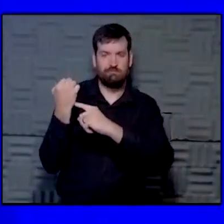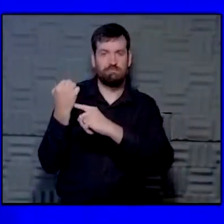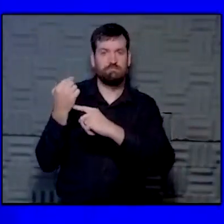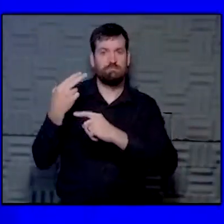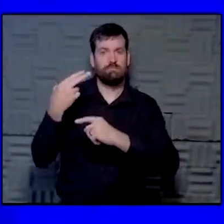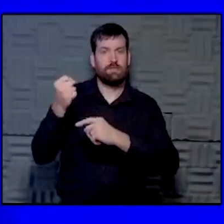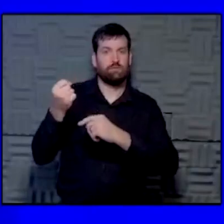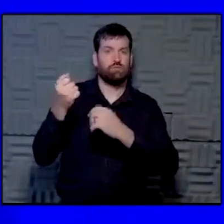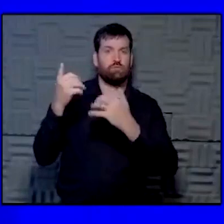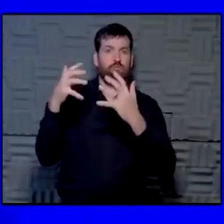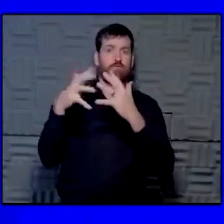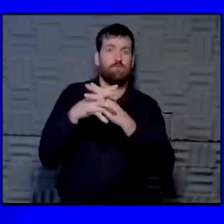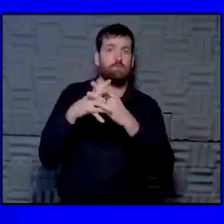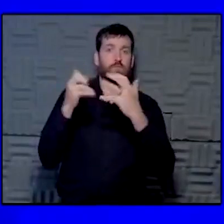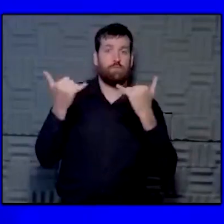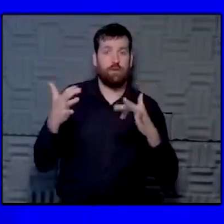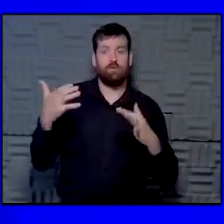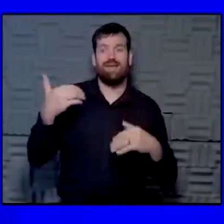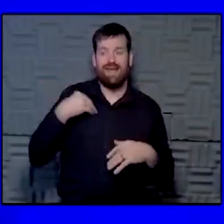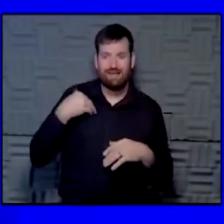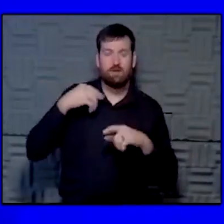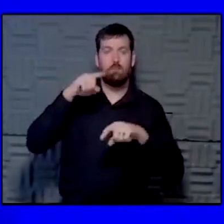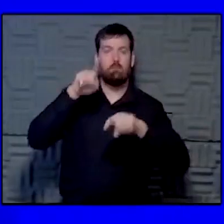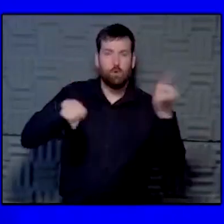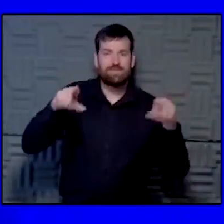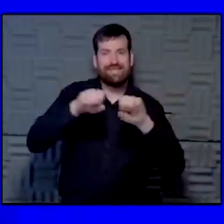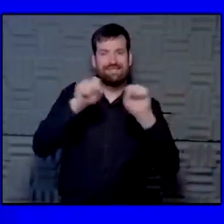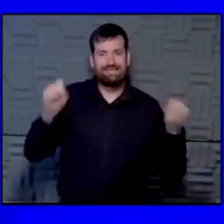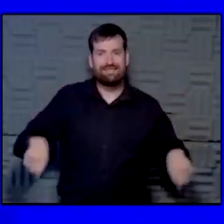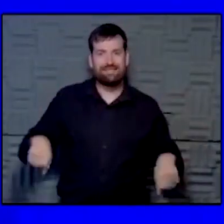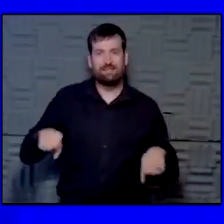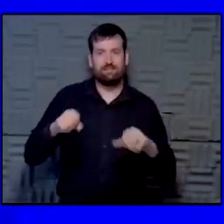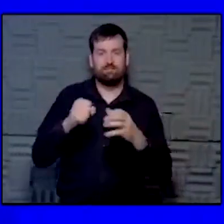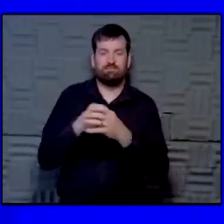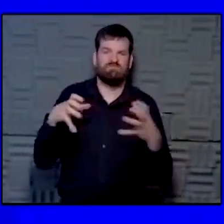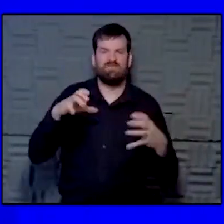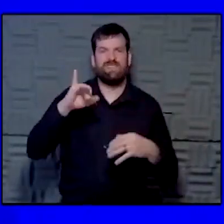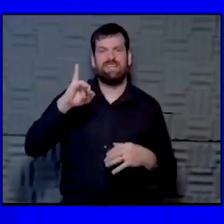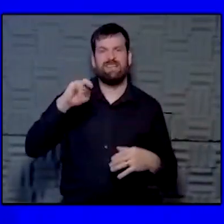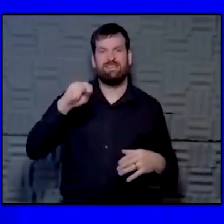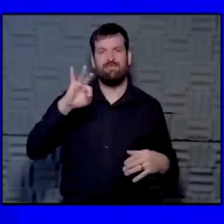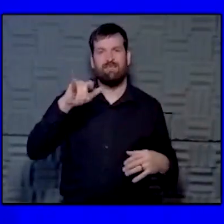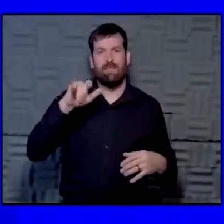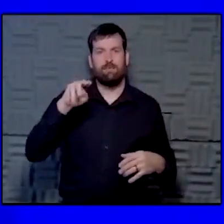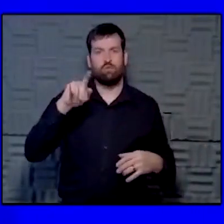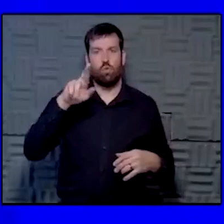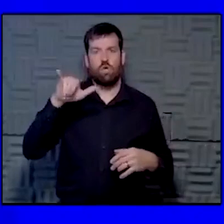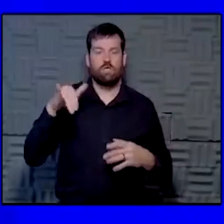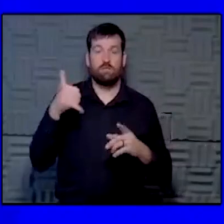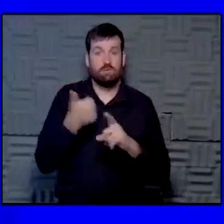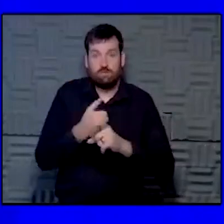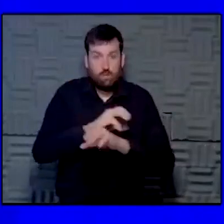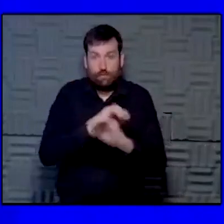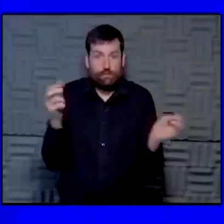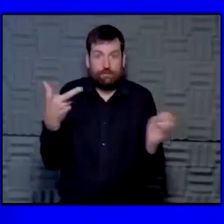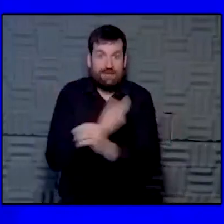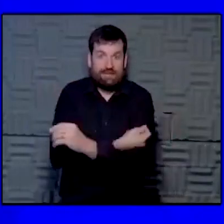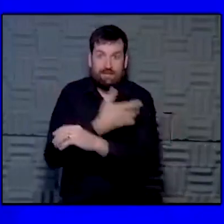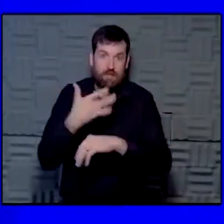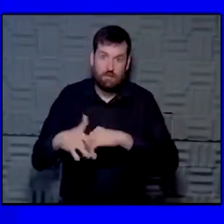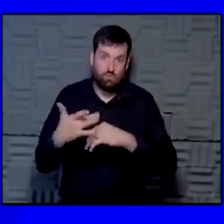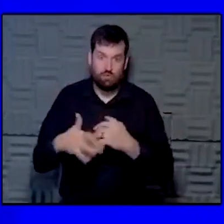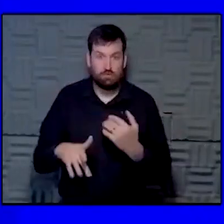high school football player who had multi-system inflammatory disease. There was no vaccine available at that time. We know that